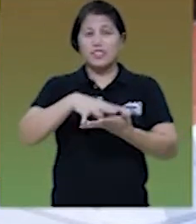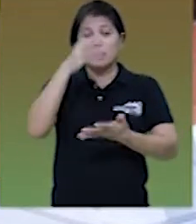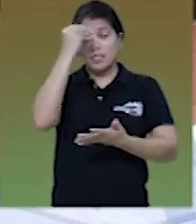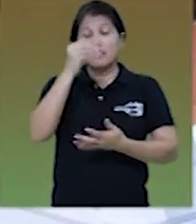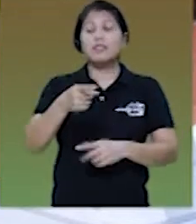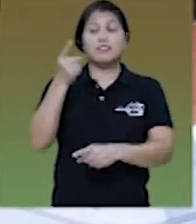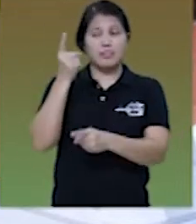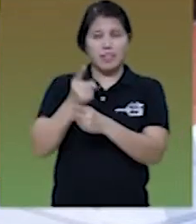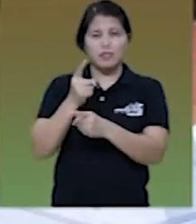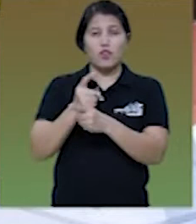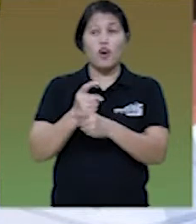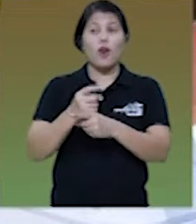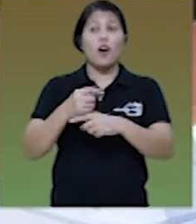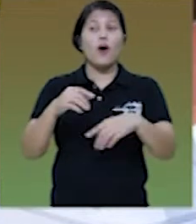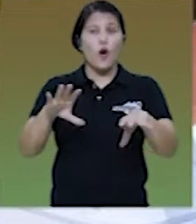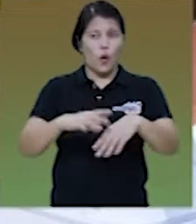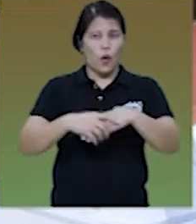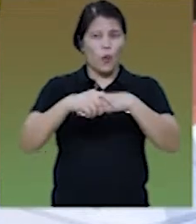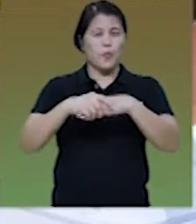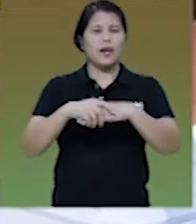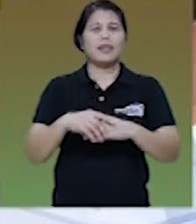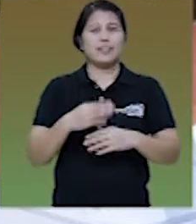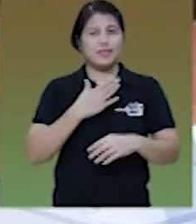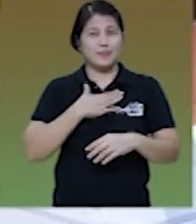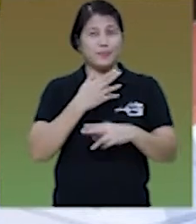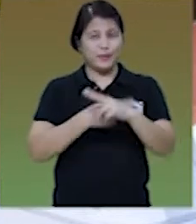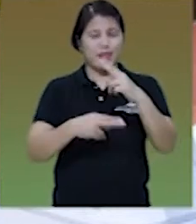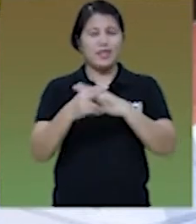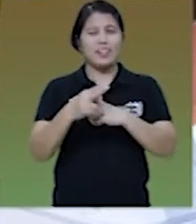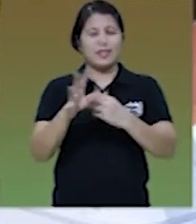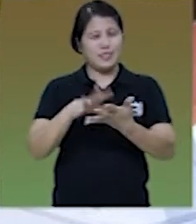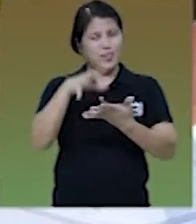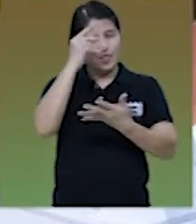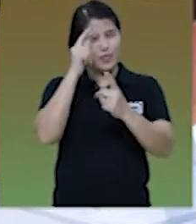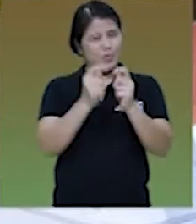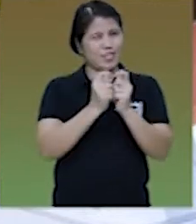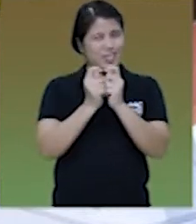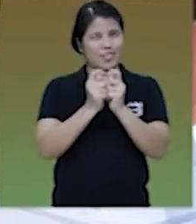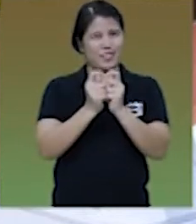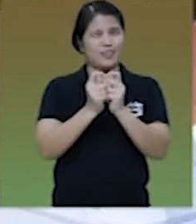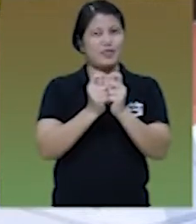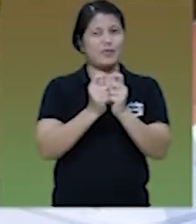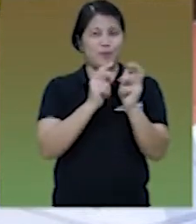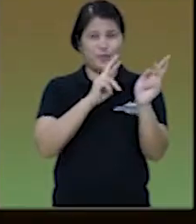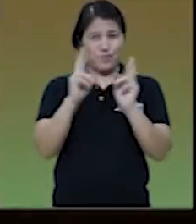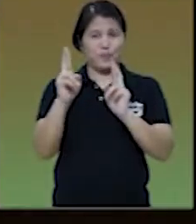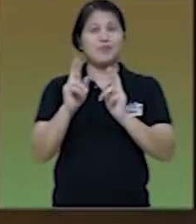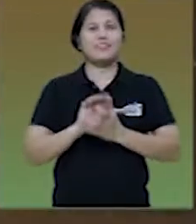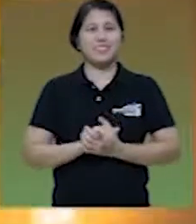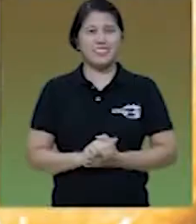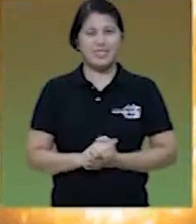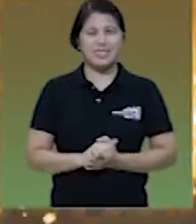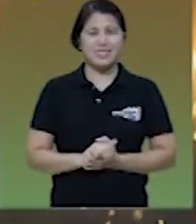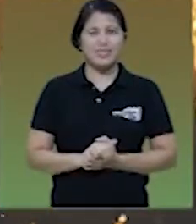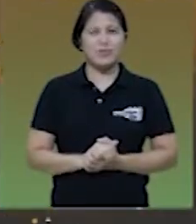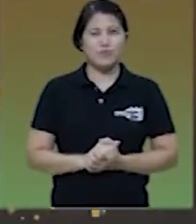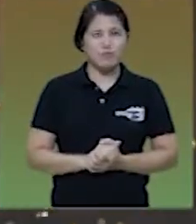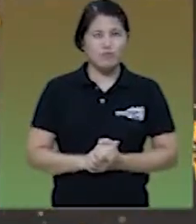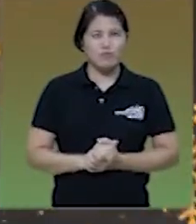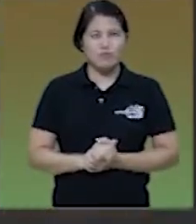right. Hold my hand and let's learn together. Here we go!